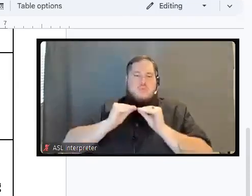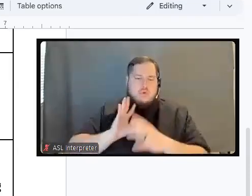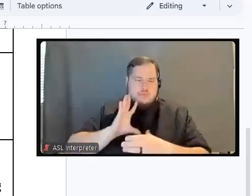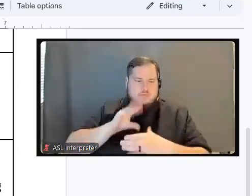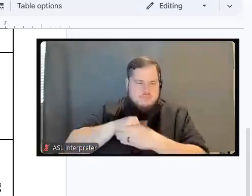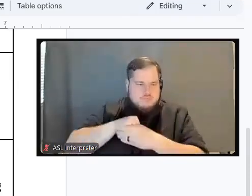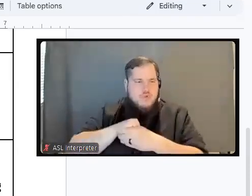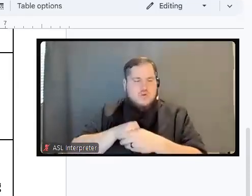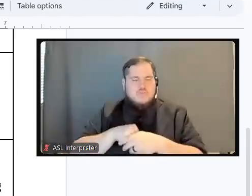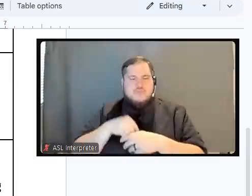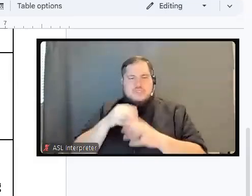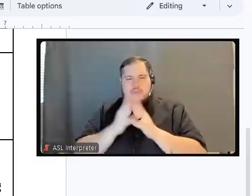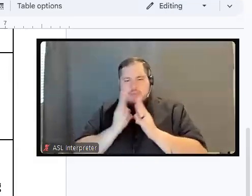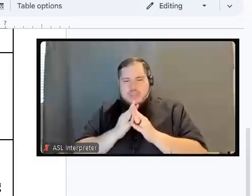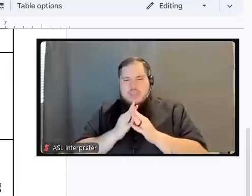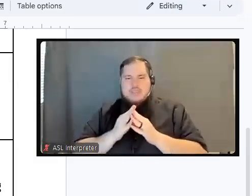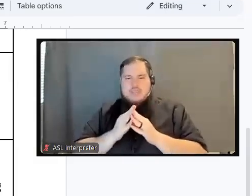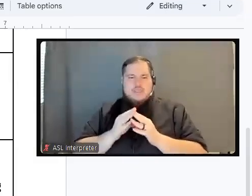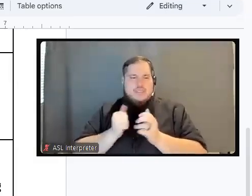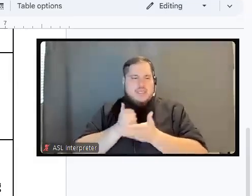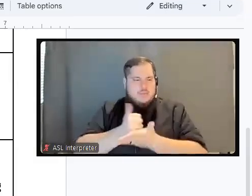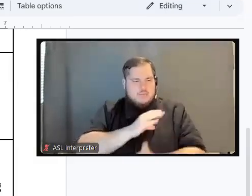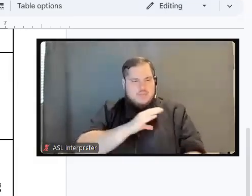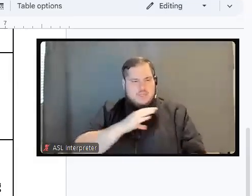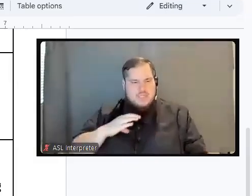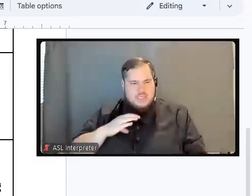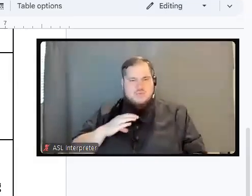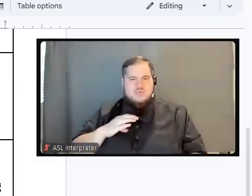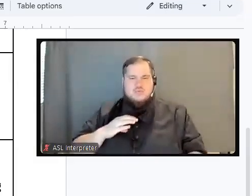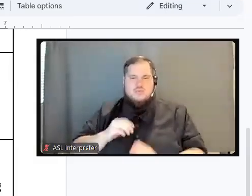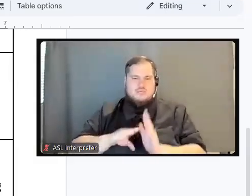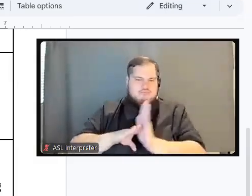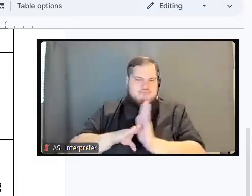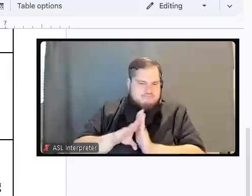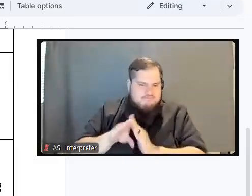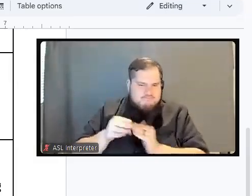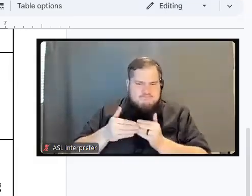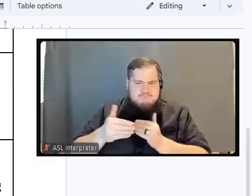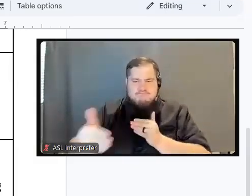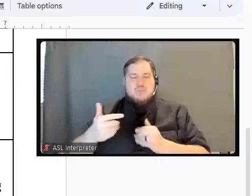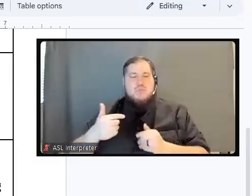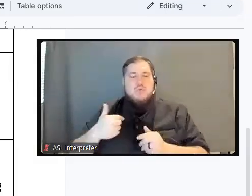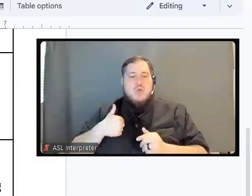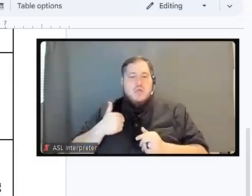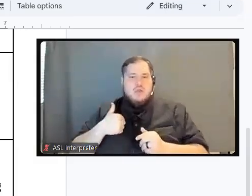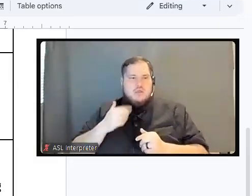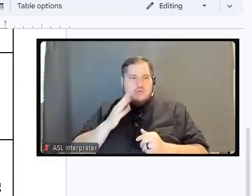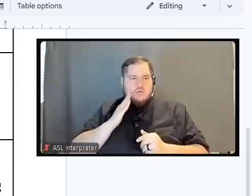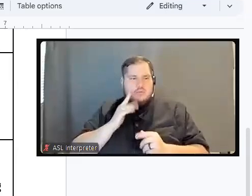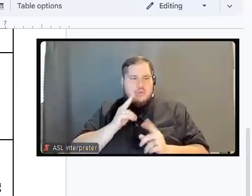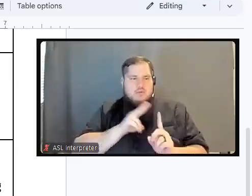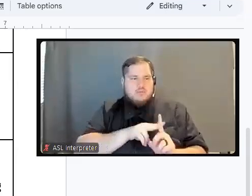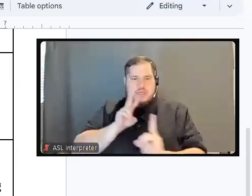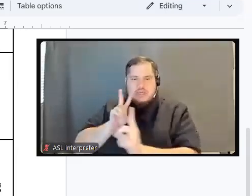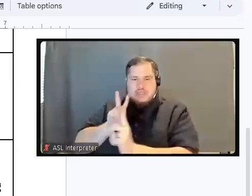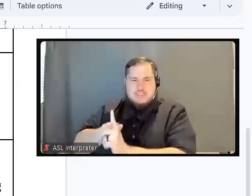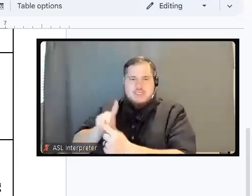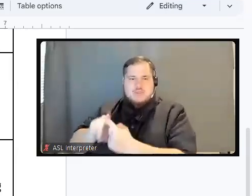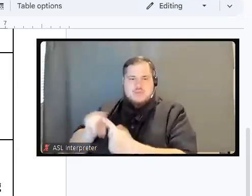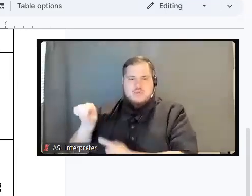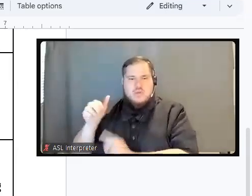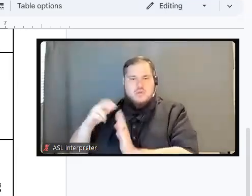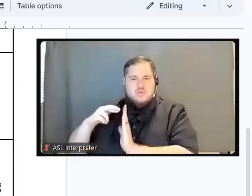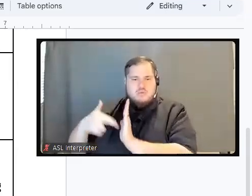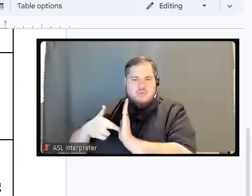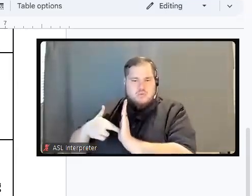support the council moving forward as I am temporarily reassigned to those roles. So I just